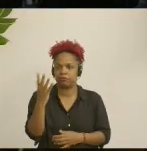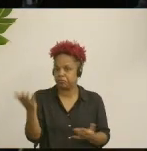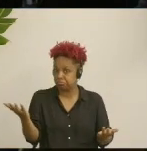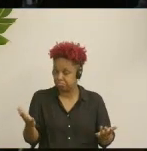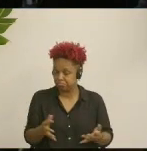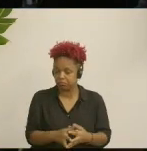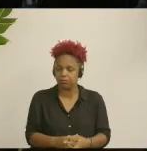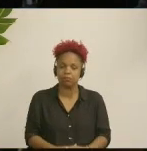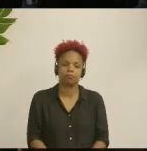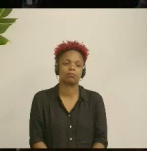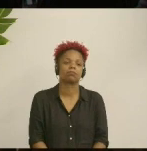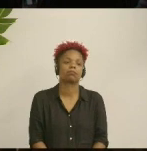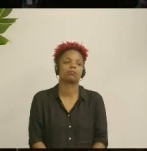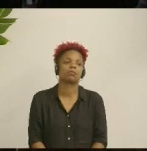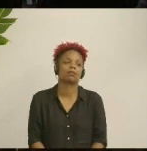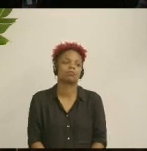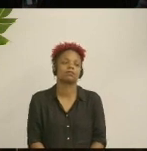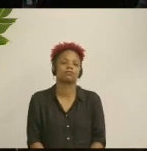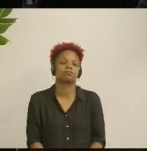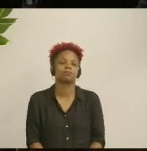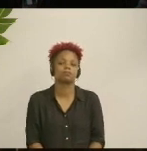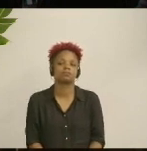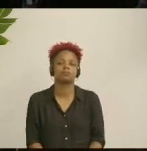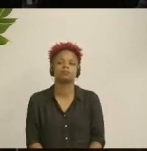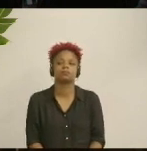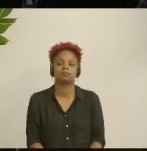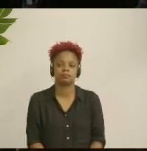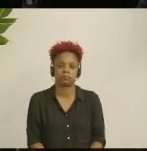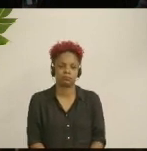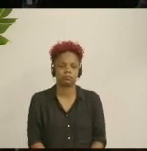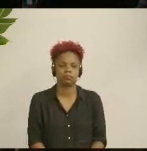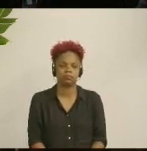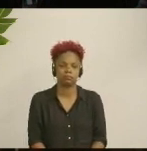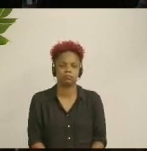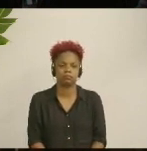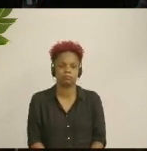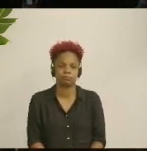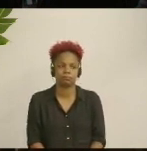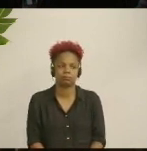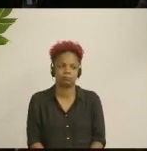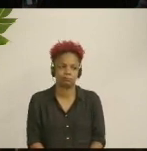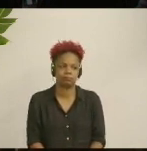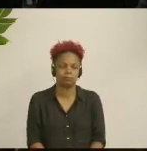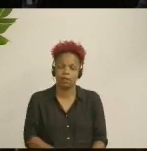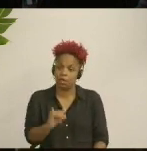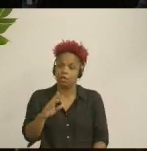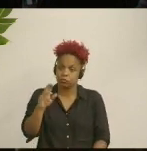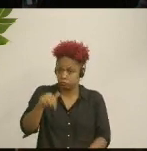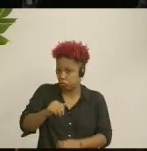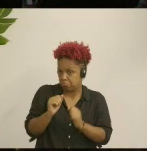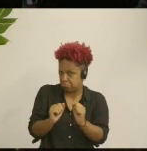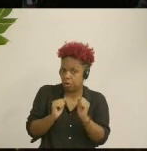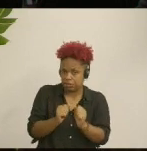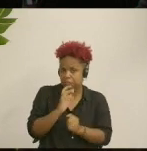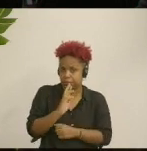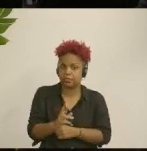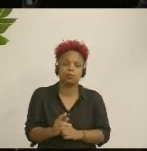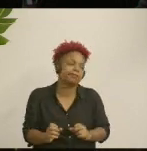John, you can go ahead and answer the question. All right, thank you very much. Thank you for the kind comments. And we